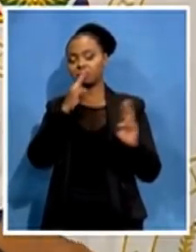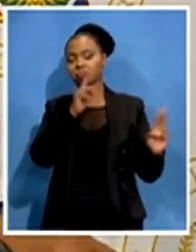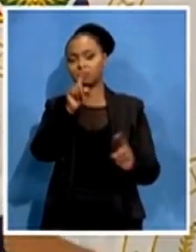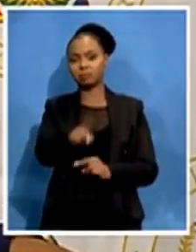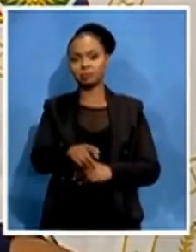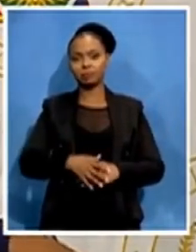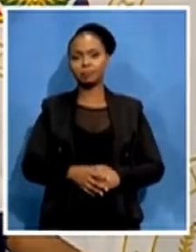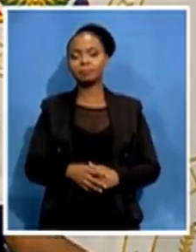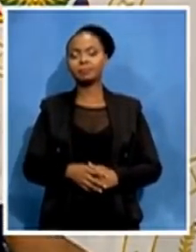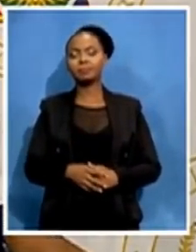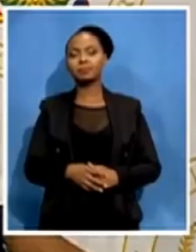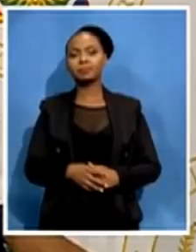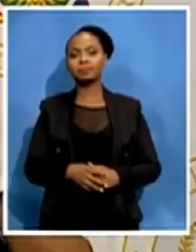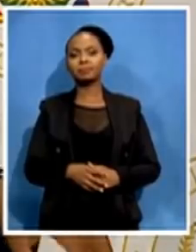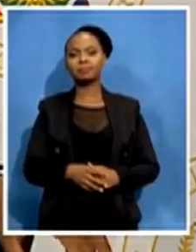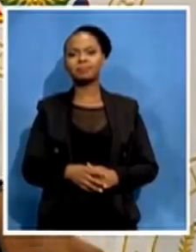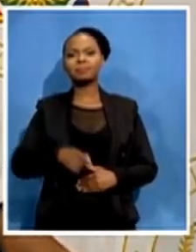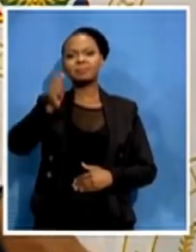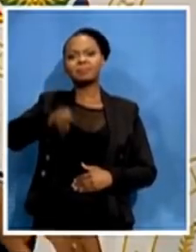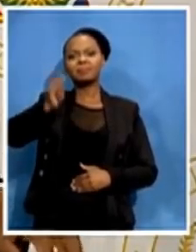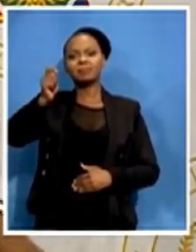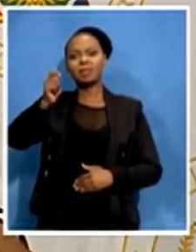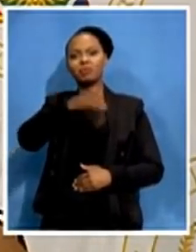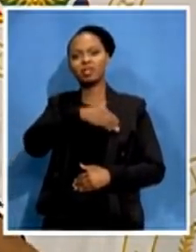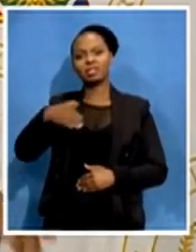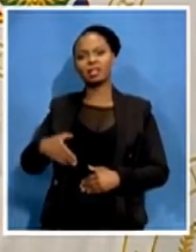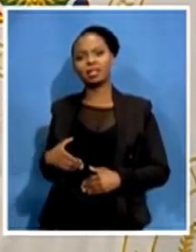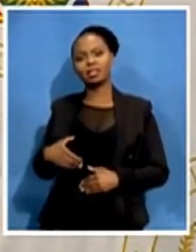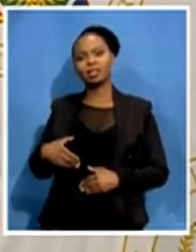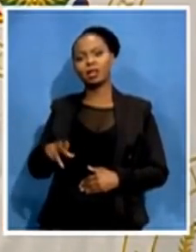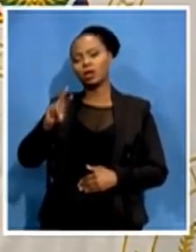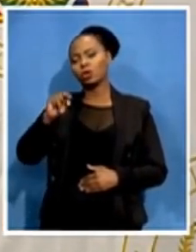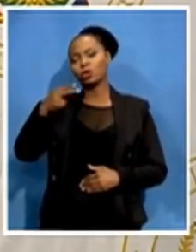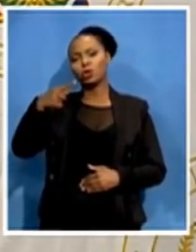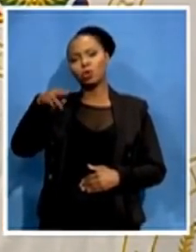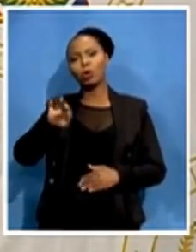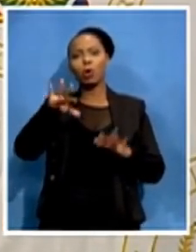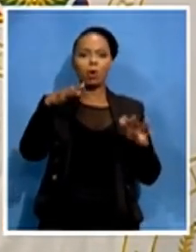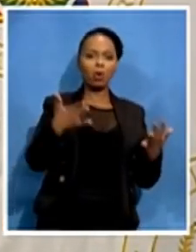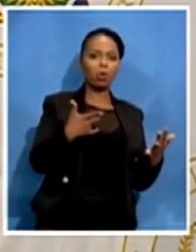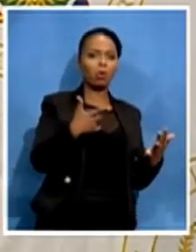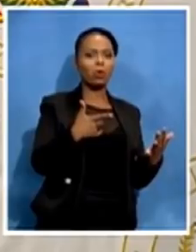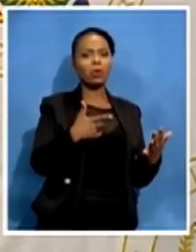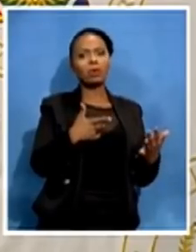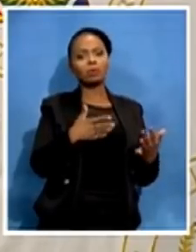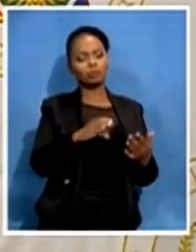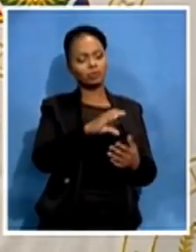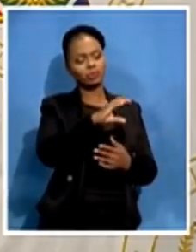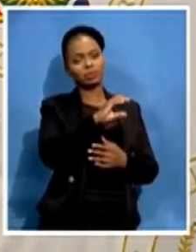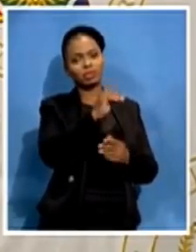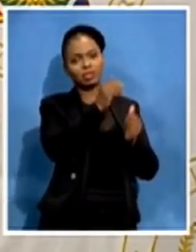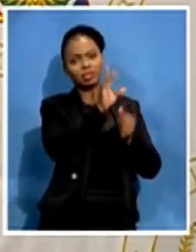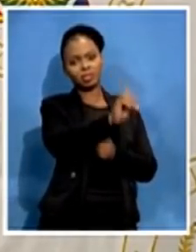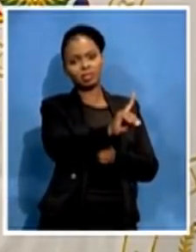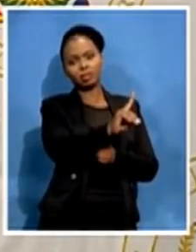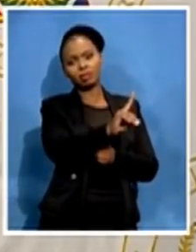Tlhope you want to start with, or is it the Deputy Chief Justice you want to start with? And whoever you want to start with, point to